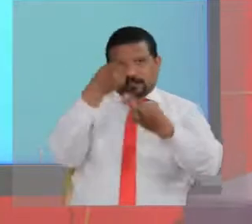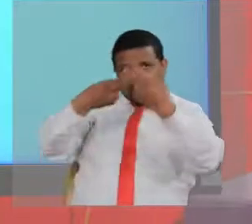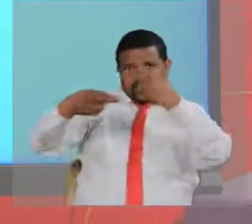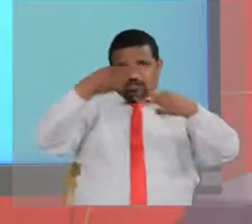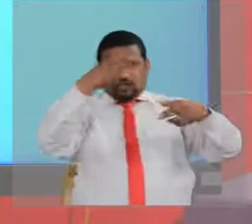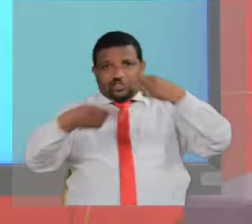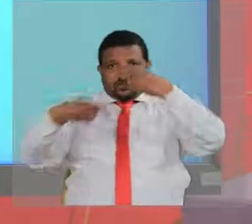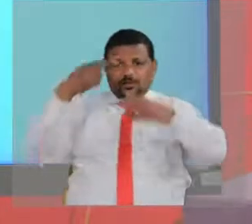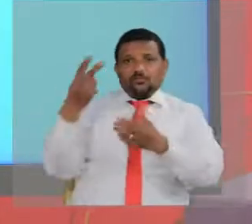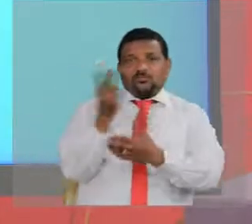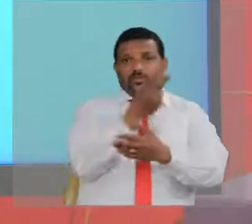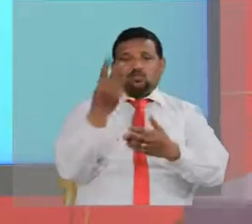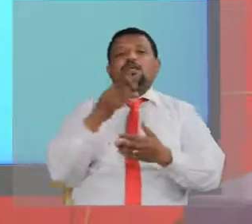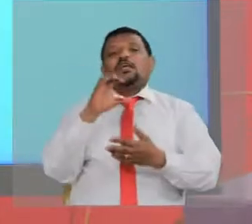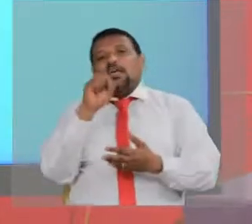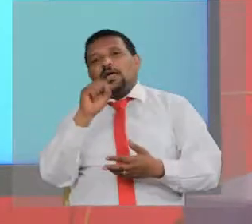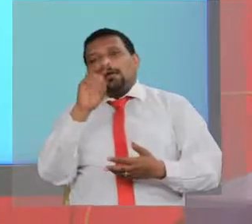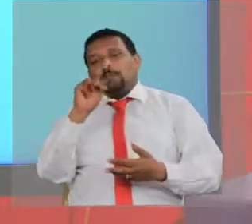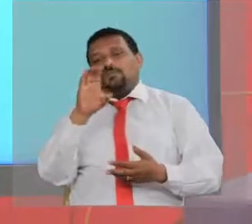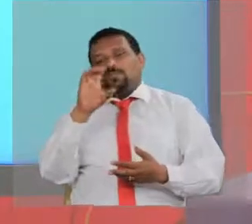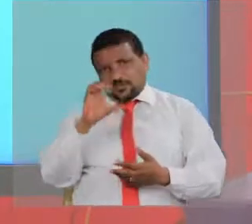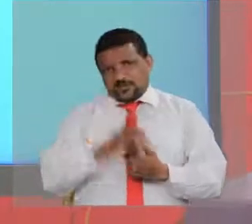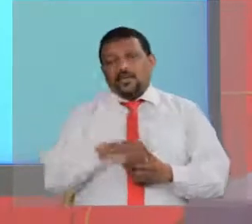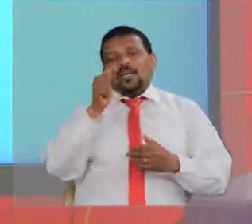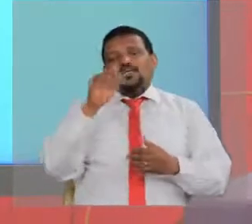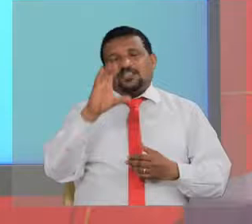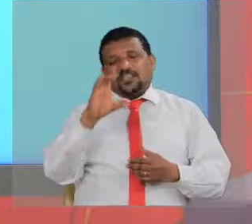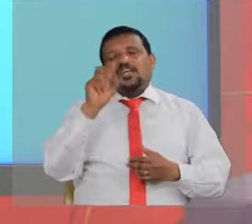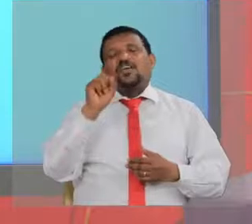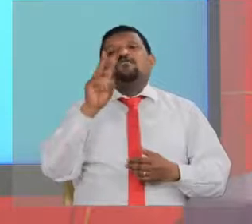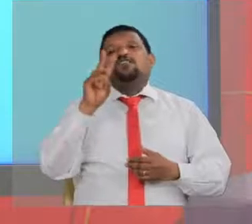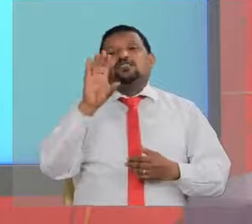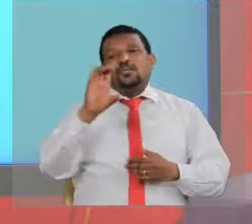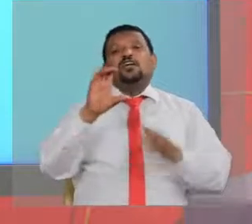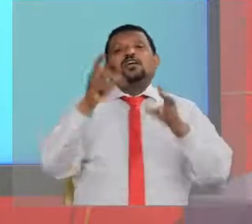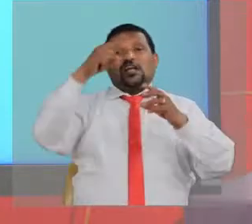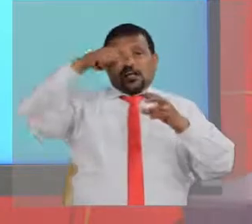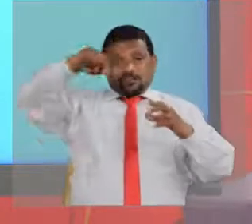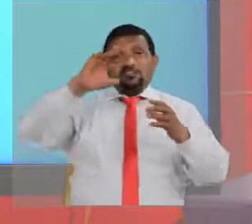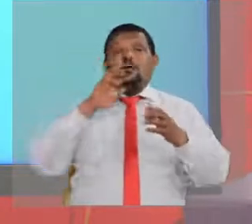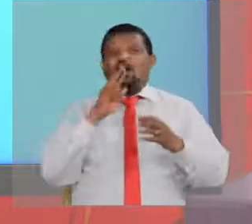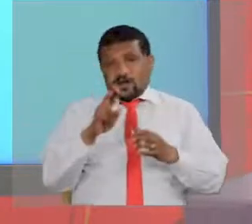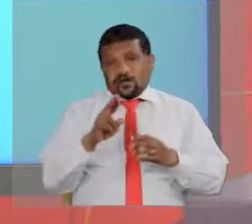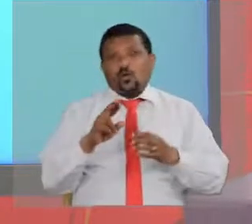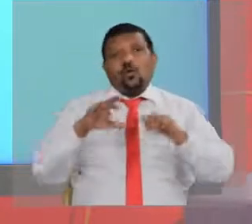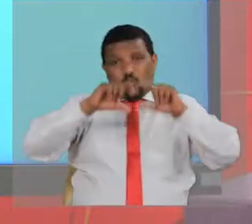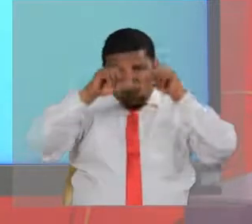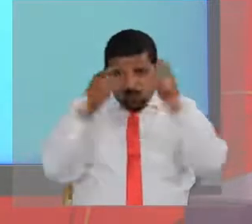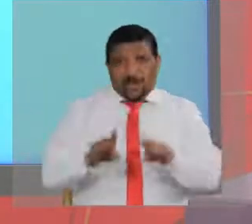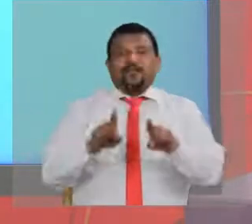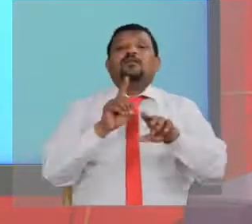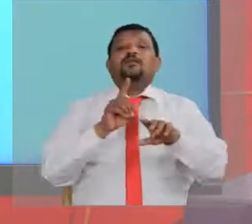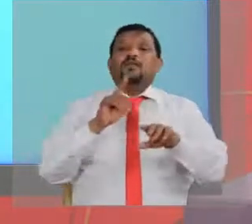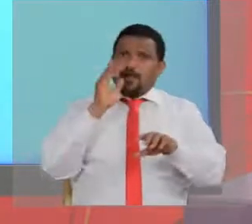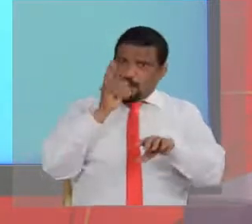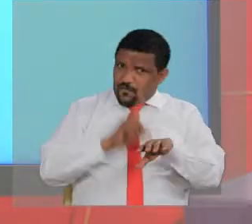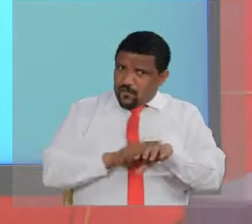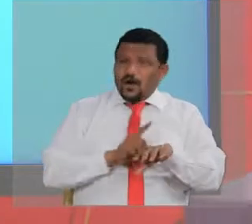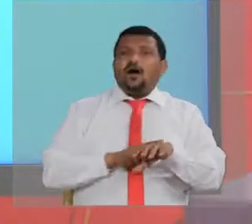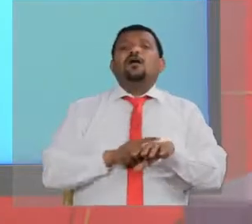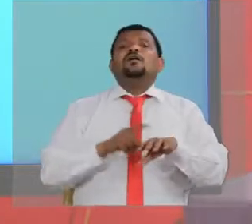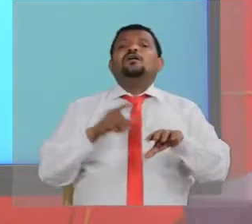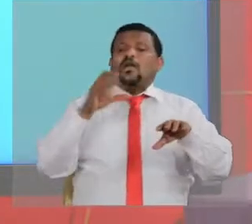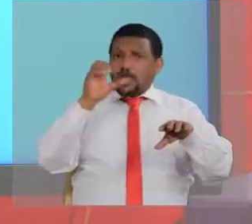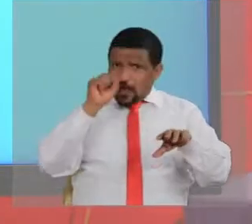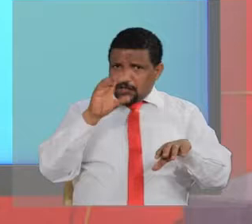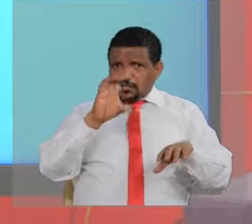relationships between the MC and the AC or the ABC curves are: whenever AC